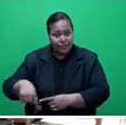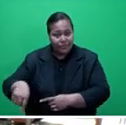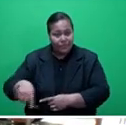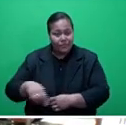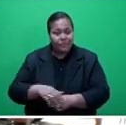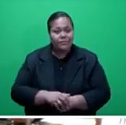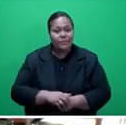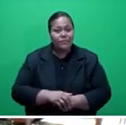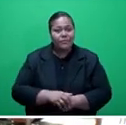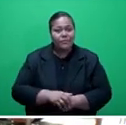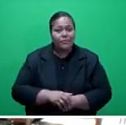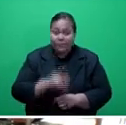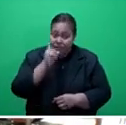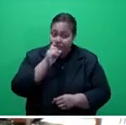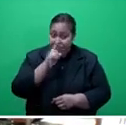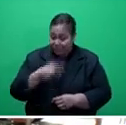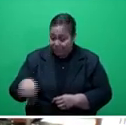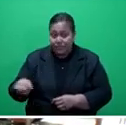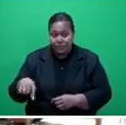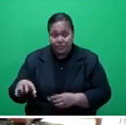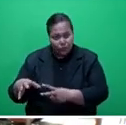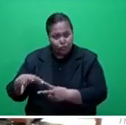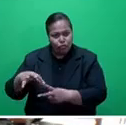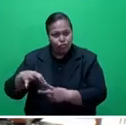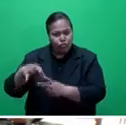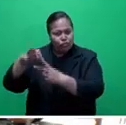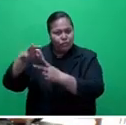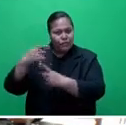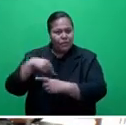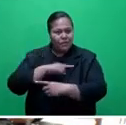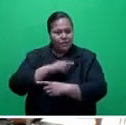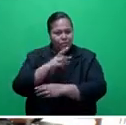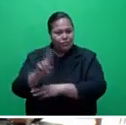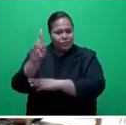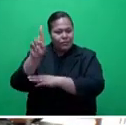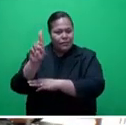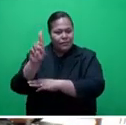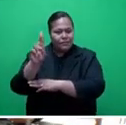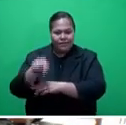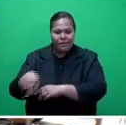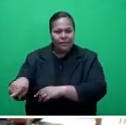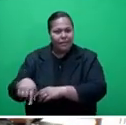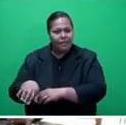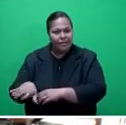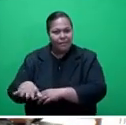importantly, people who have chosen us to represent them here.